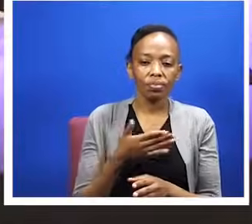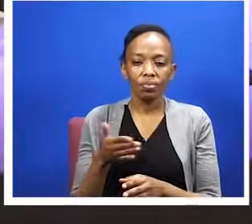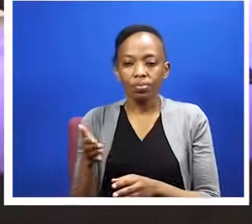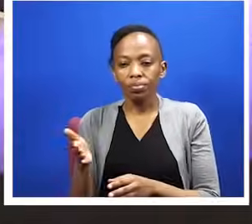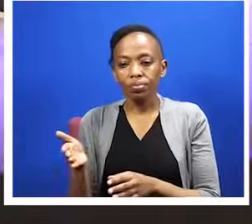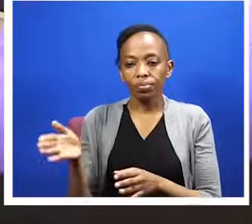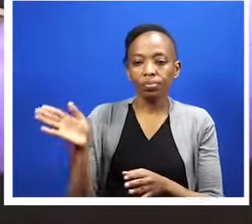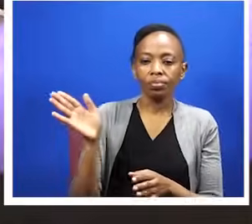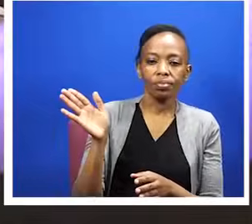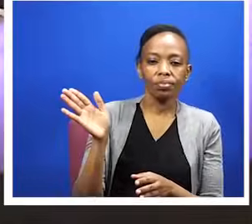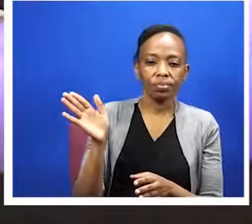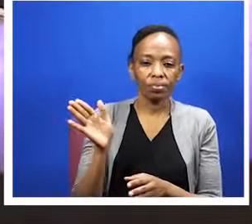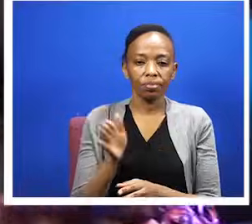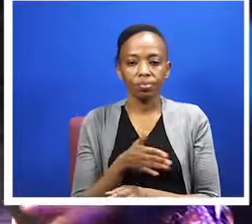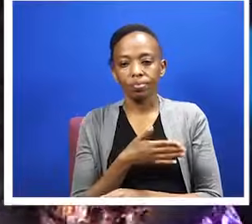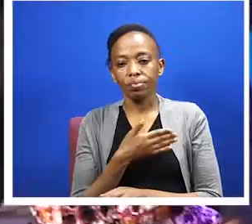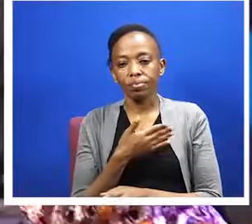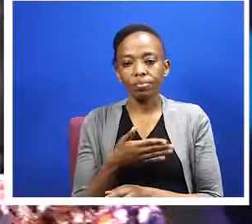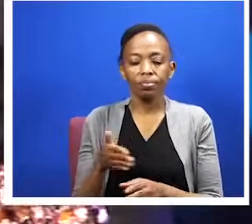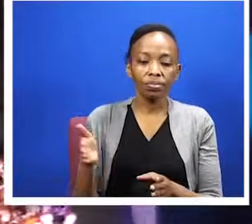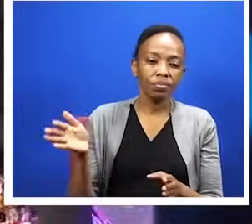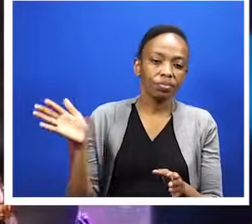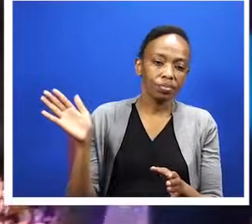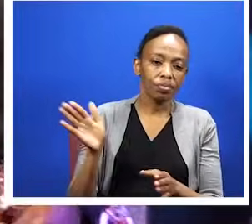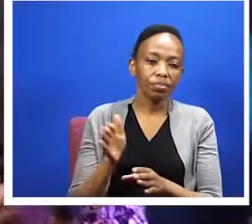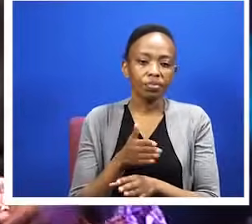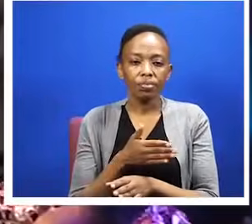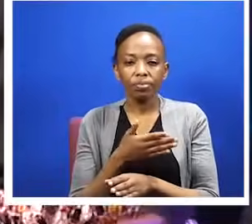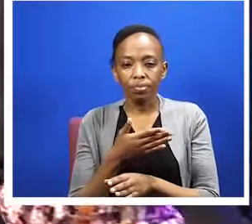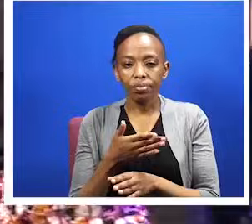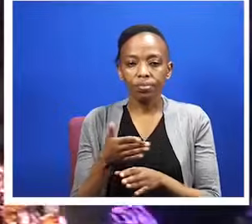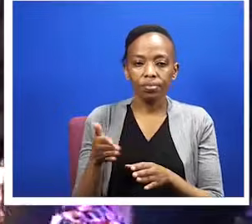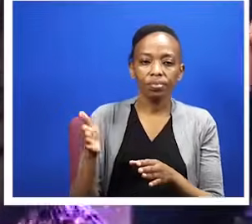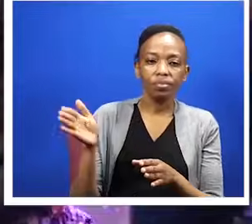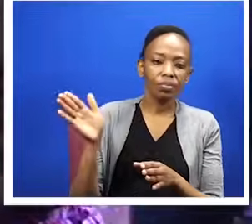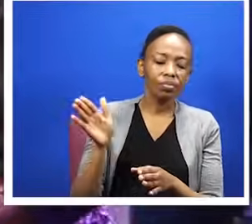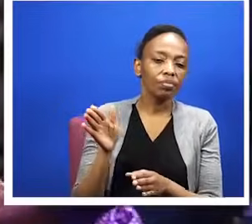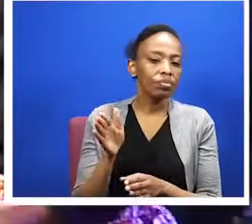Thank you.